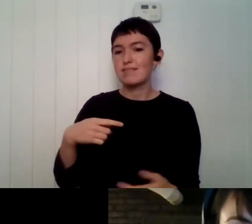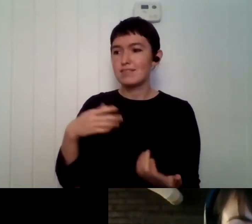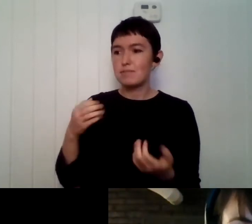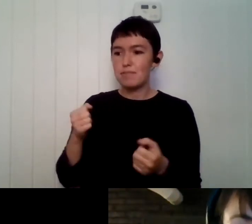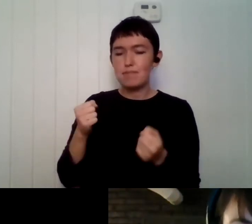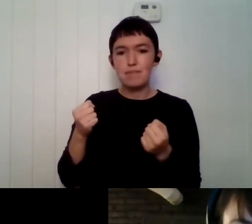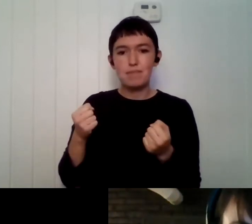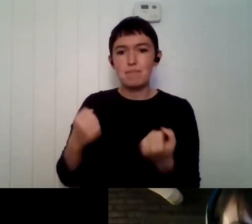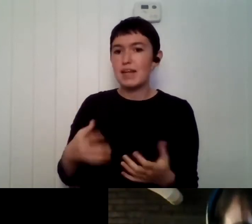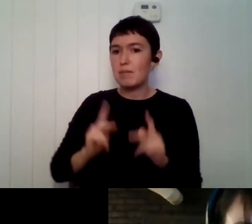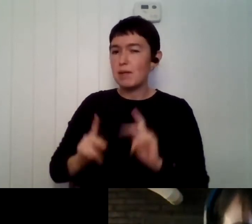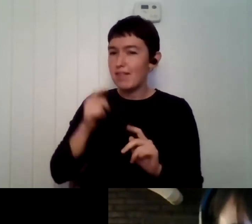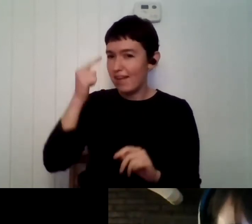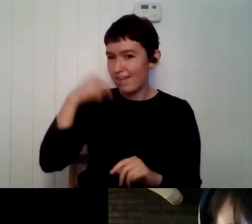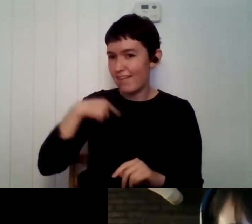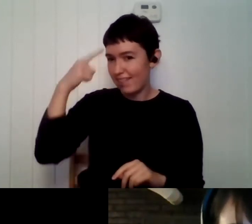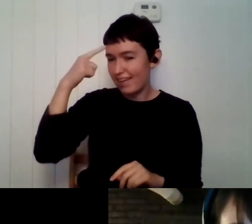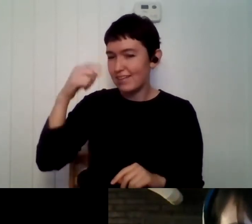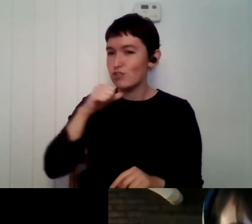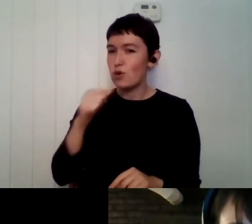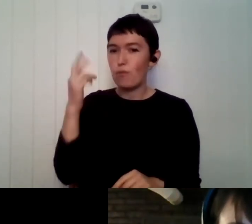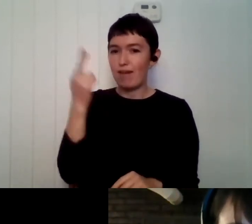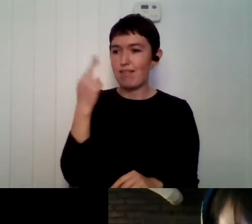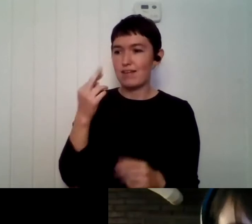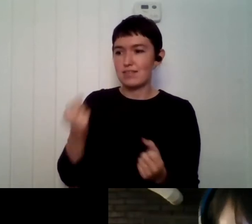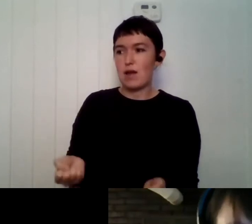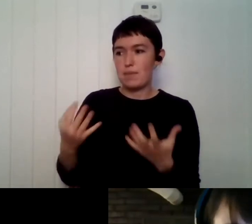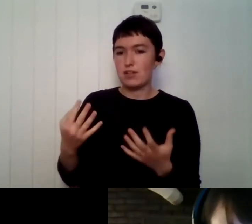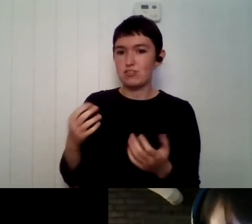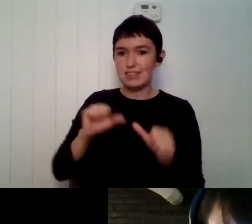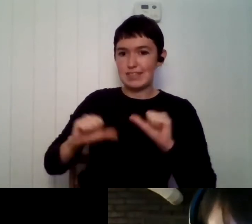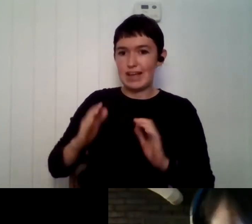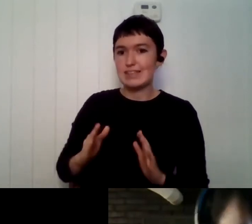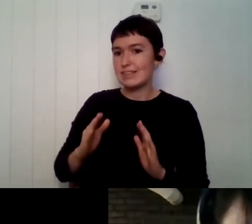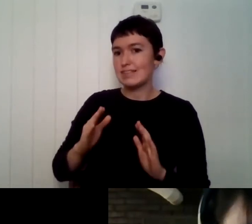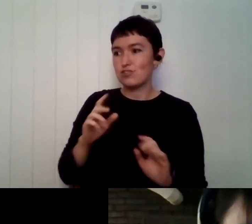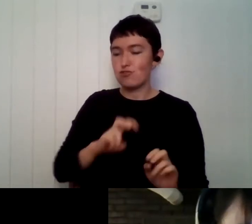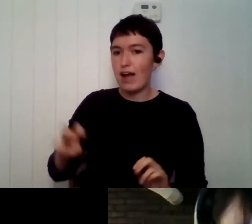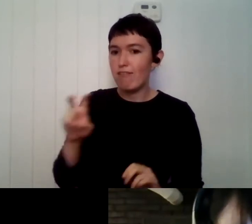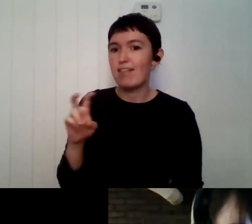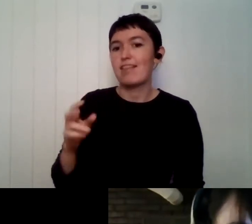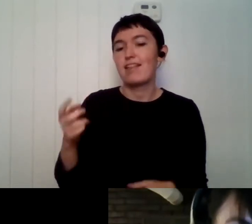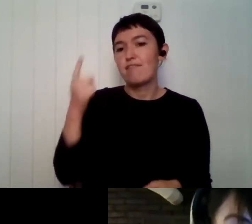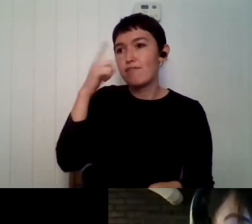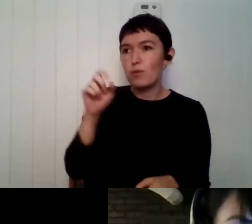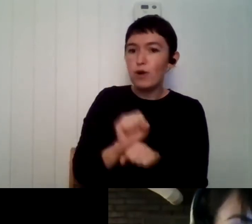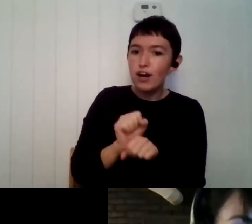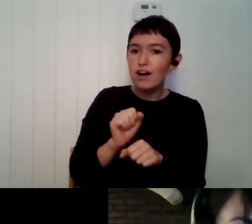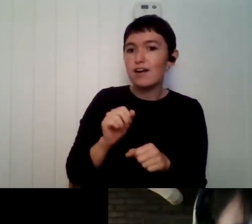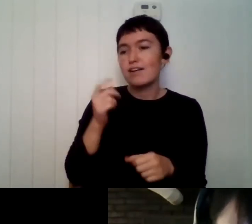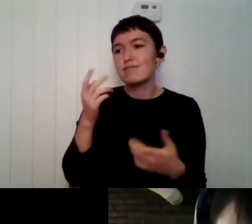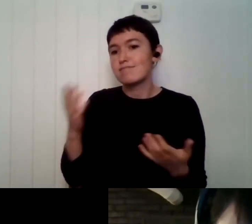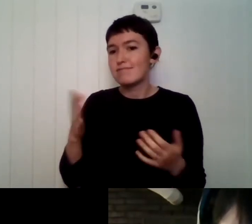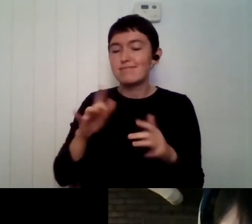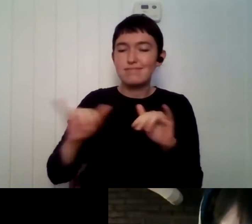scientist, both for jobs and just for work. So that was awesome. Thank you so much. Okay, we have a bunch of questions from Mrs.